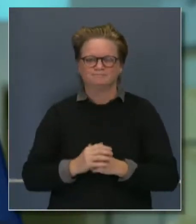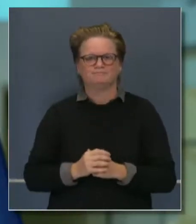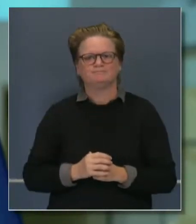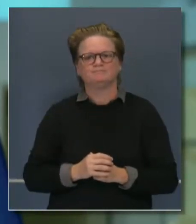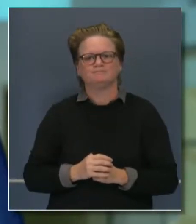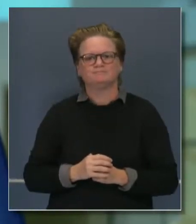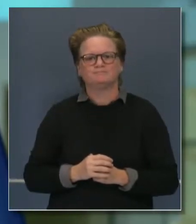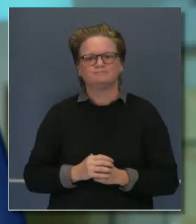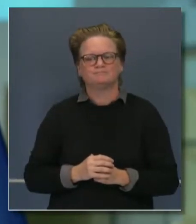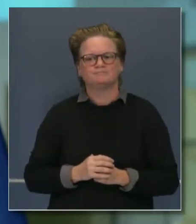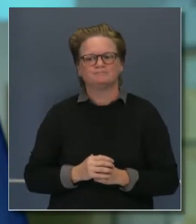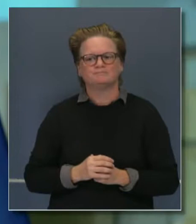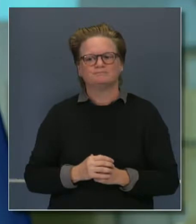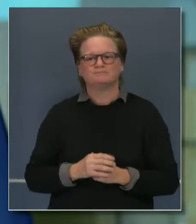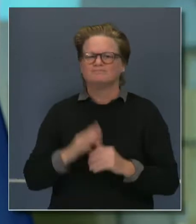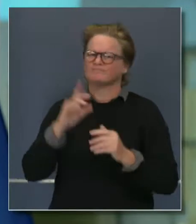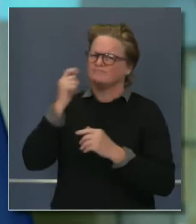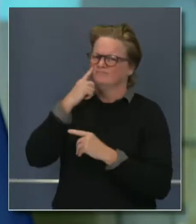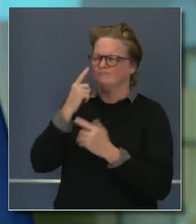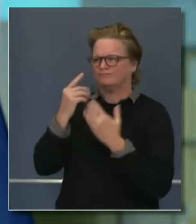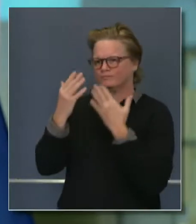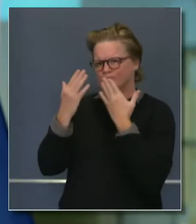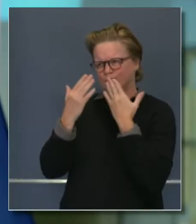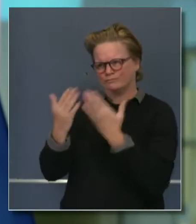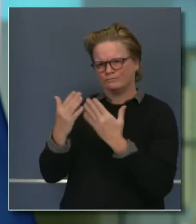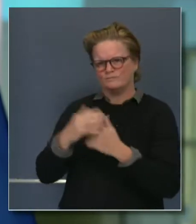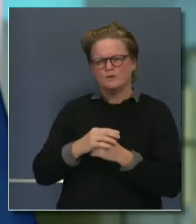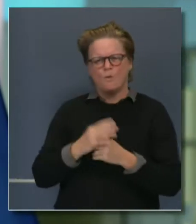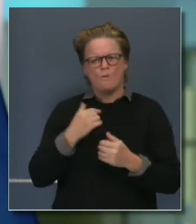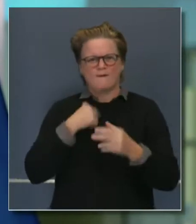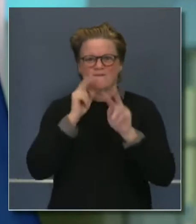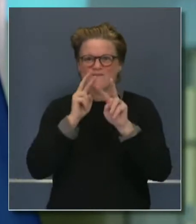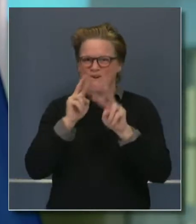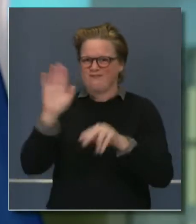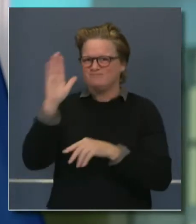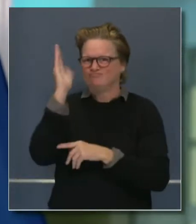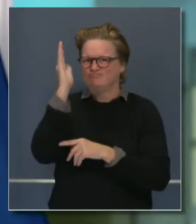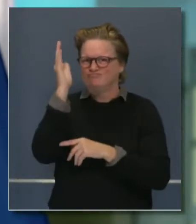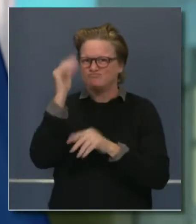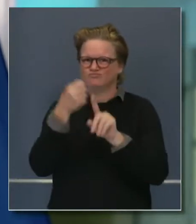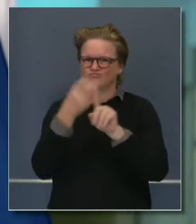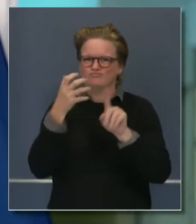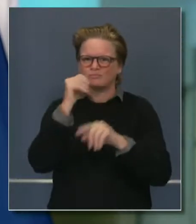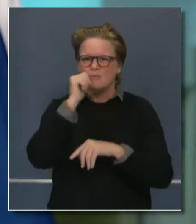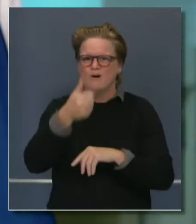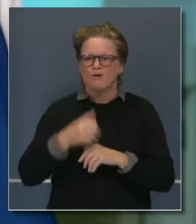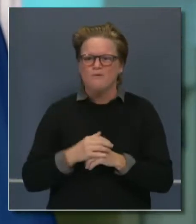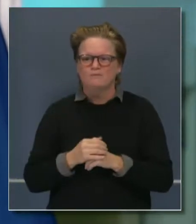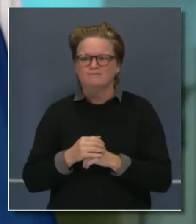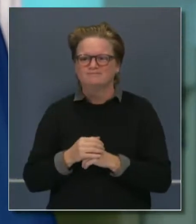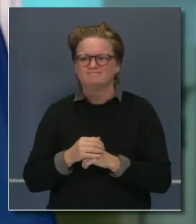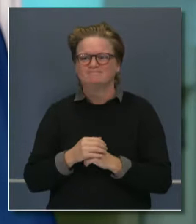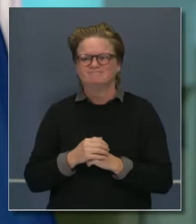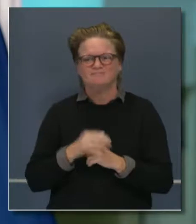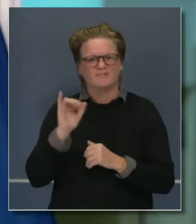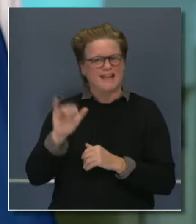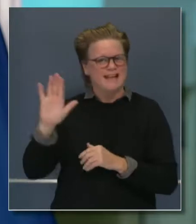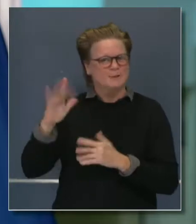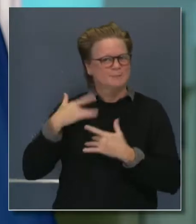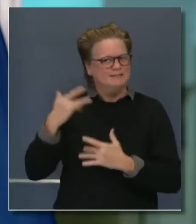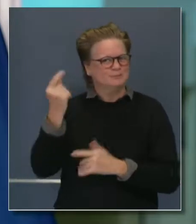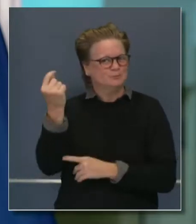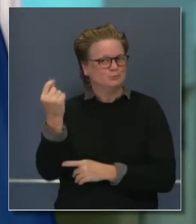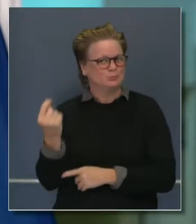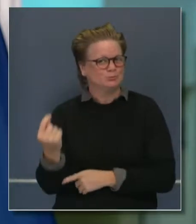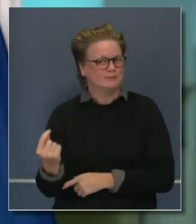I appreciate that, and we'll look forward to Dr. Galley's presentation tomorrow, as we all do on Tuesday, as it relates to movement between tiers.